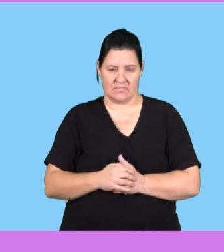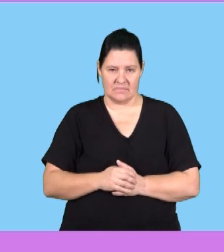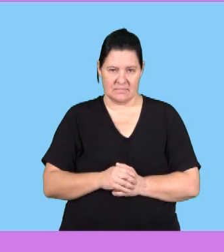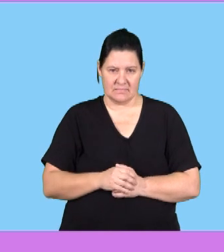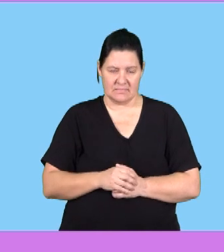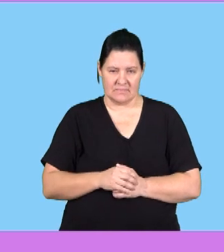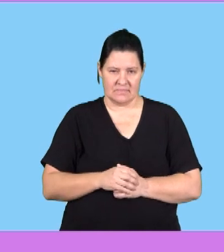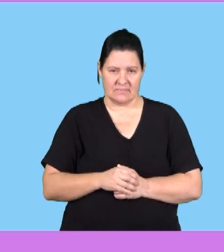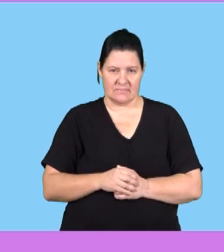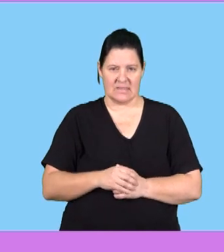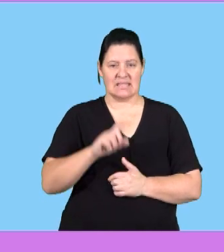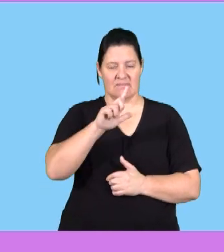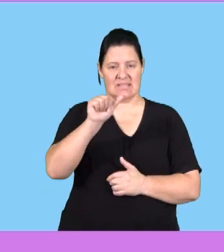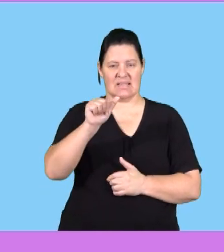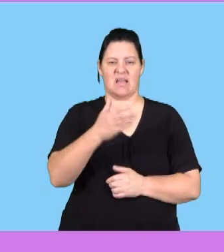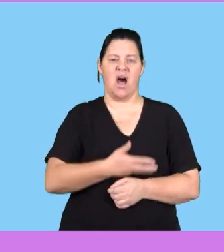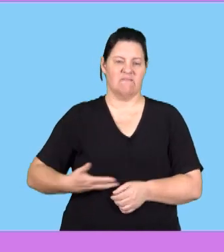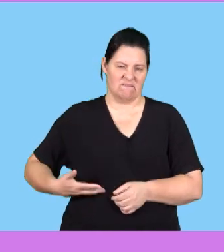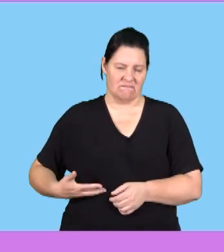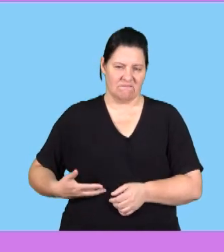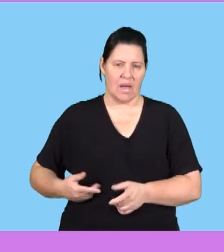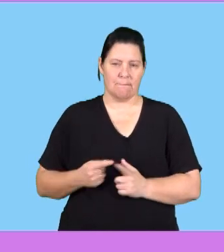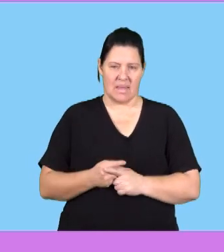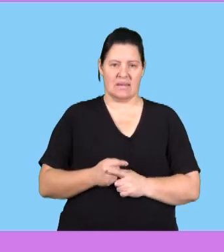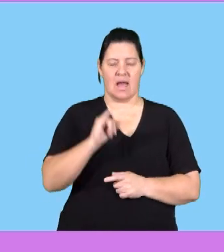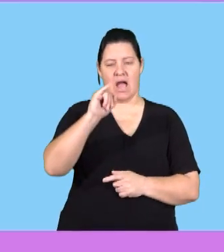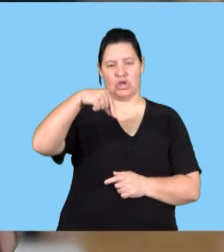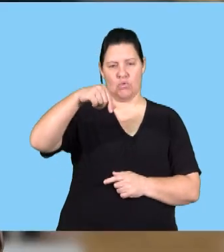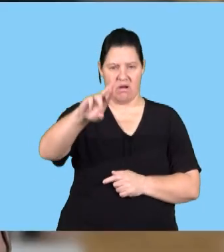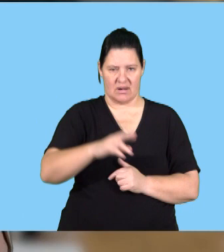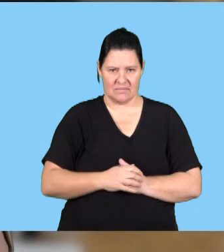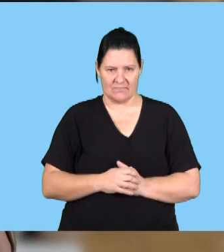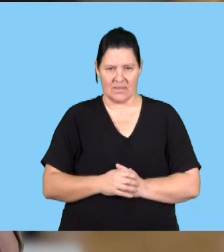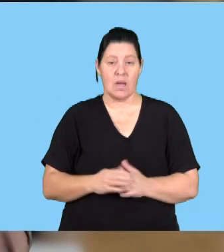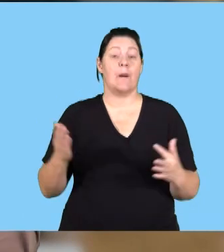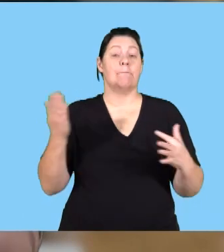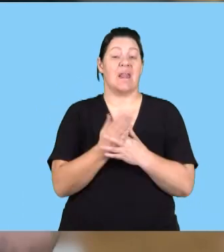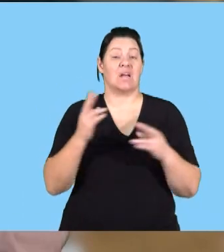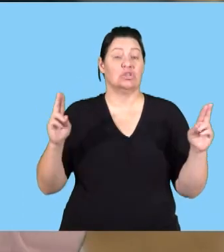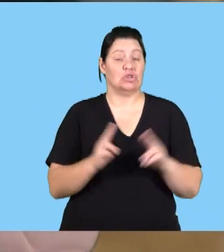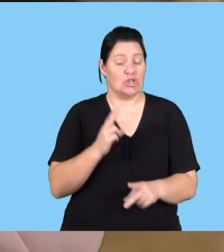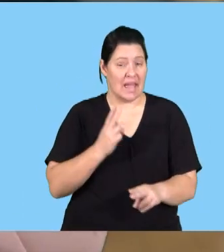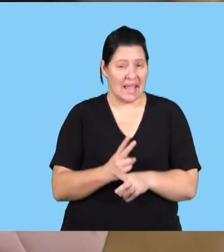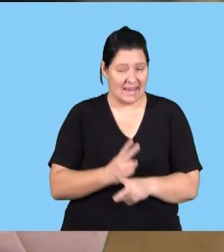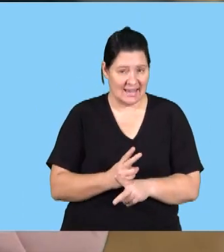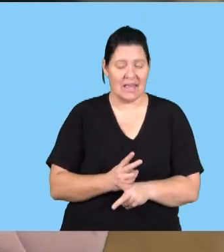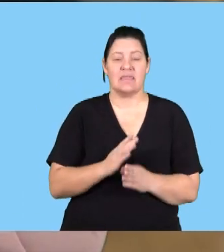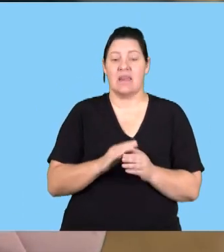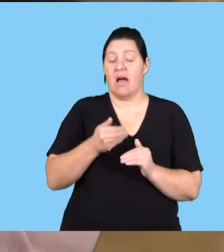76,5. So 76 and a half. That's our interquartile range. Guys, I hope that makes sense. Let us quickly take a short